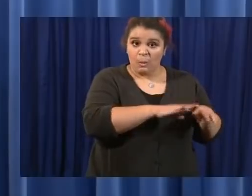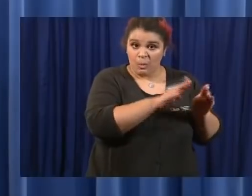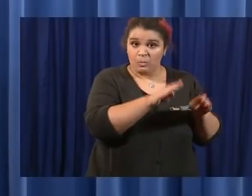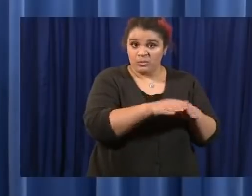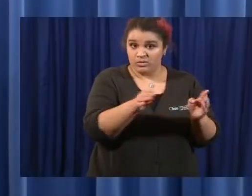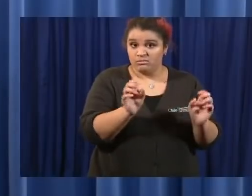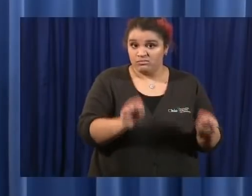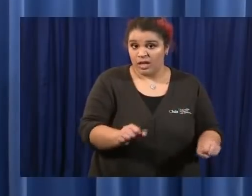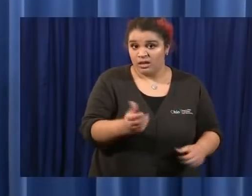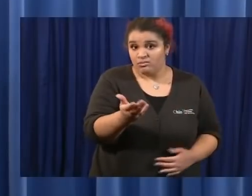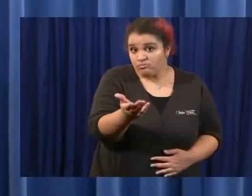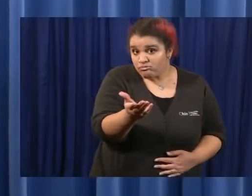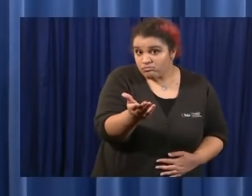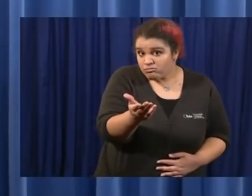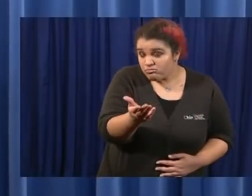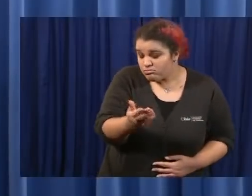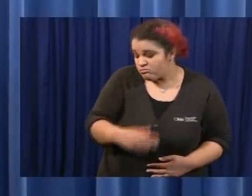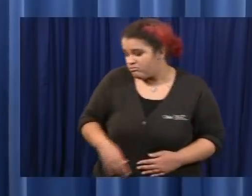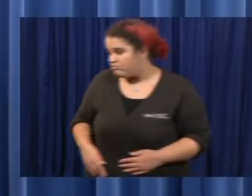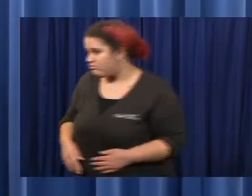point?